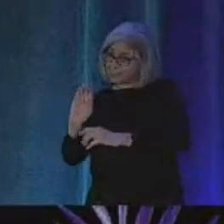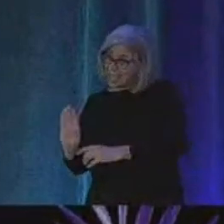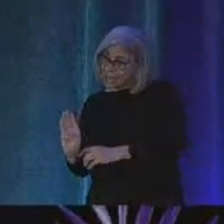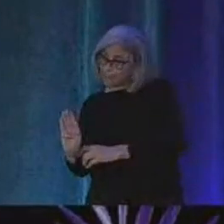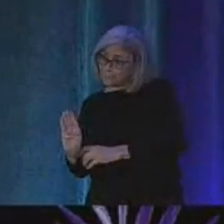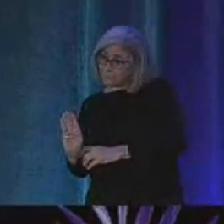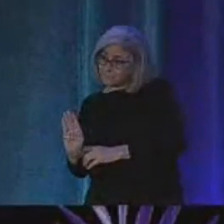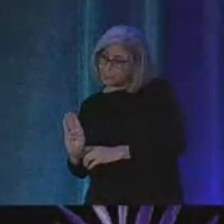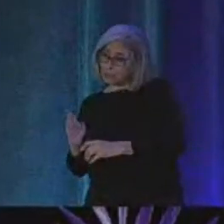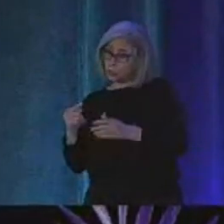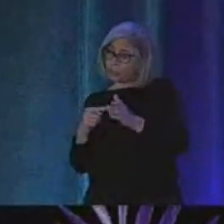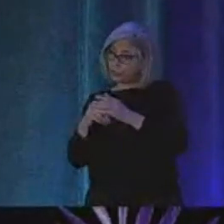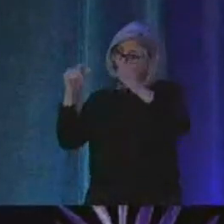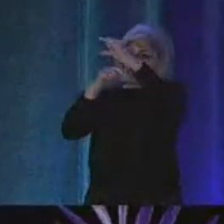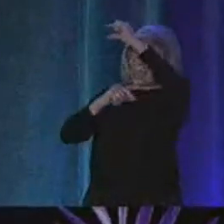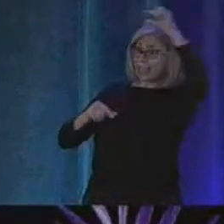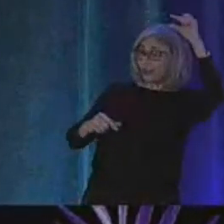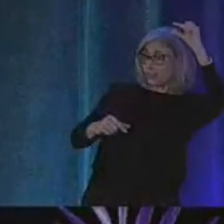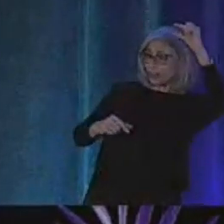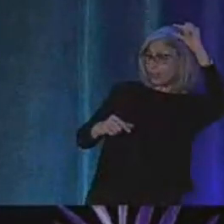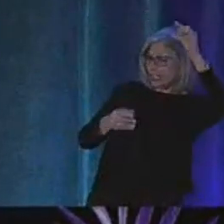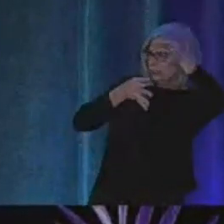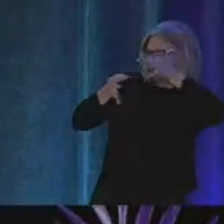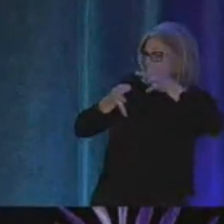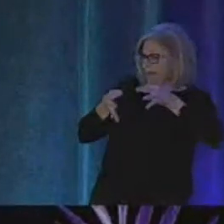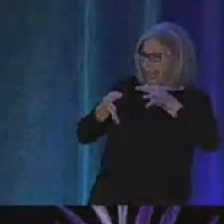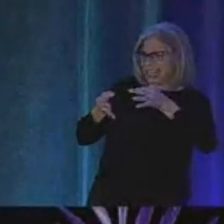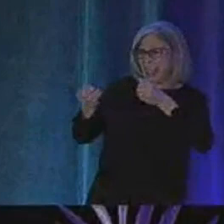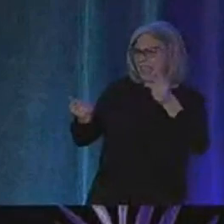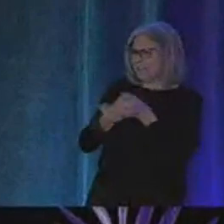I show a header? And you can define all of these within your